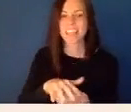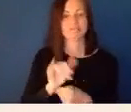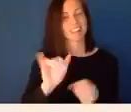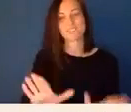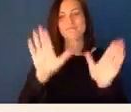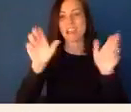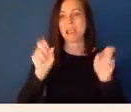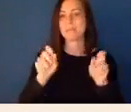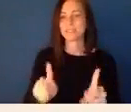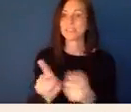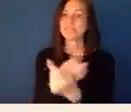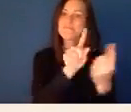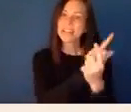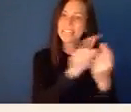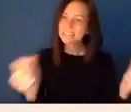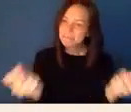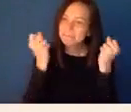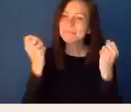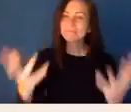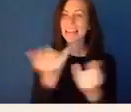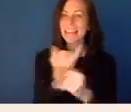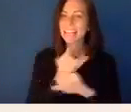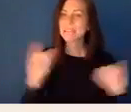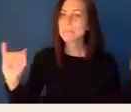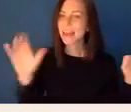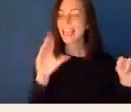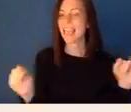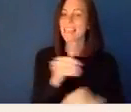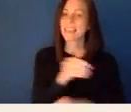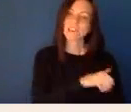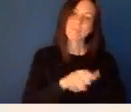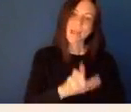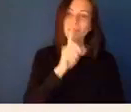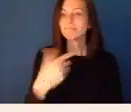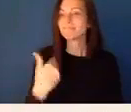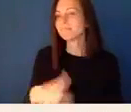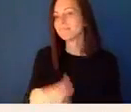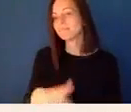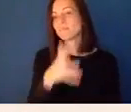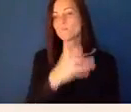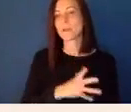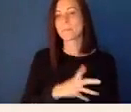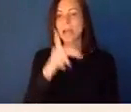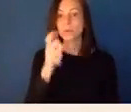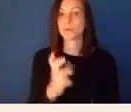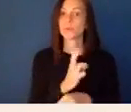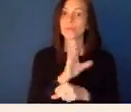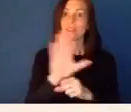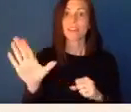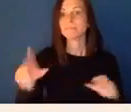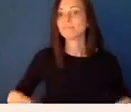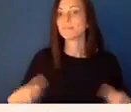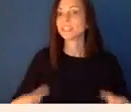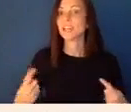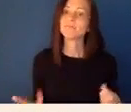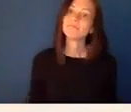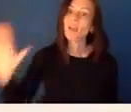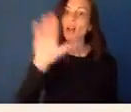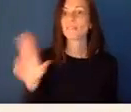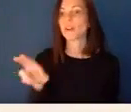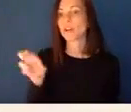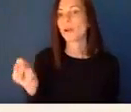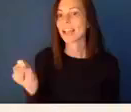to meet so many independent and empowering women who utilize their wheelchairs across the entire country. So I think 26